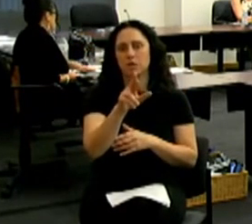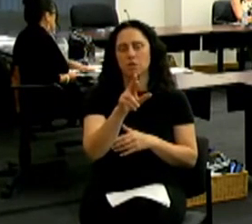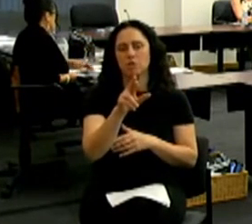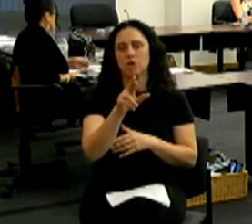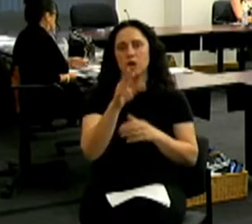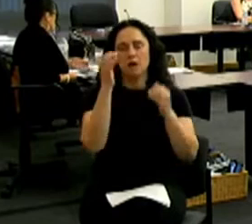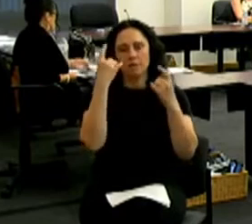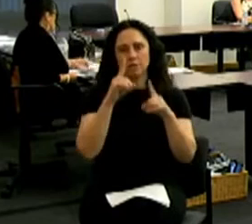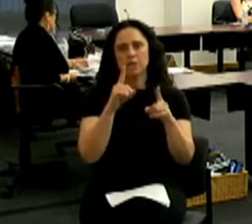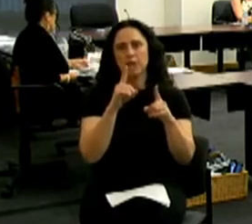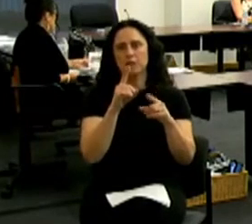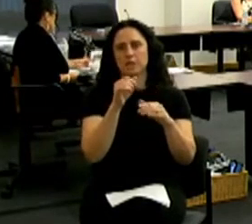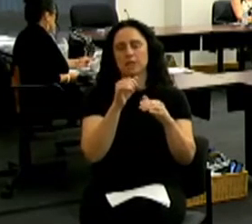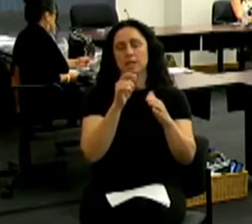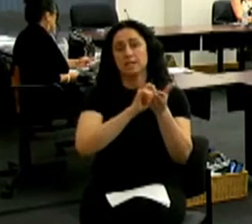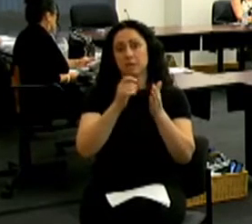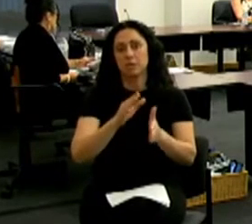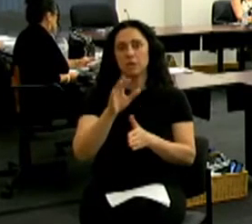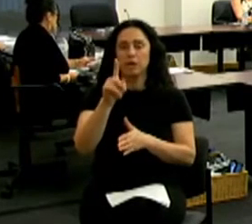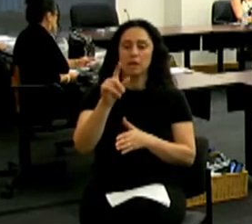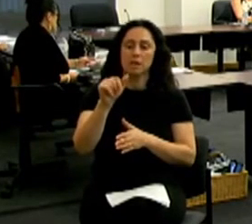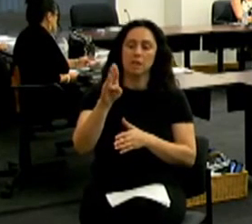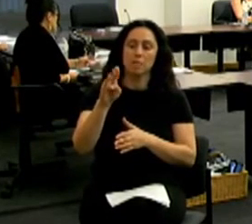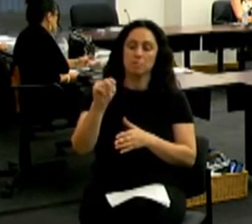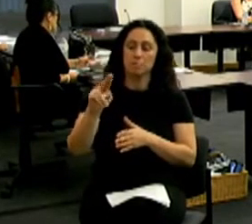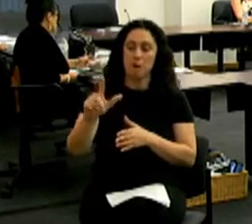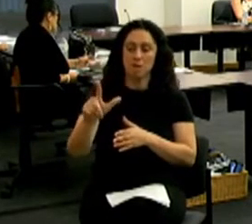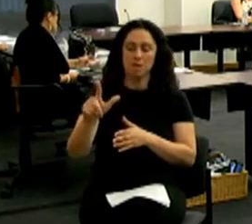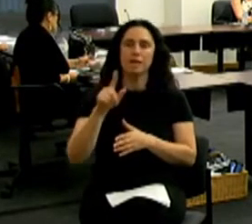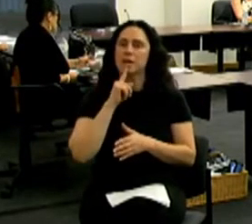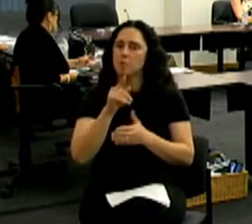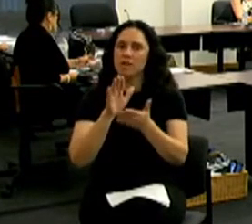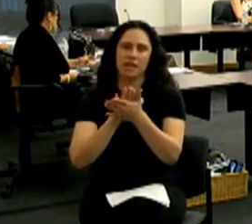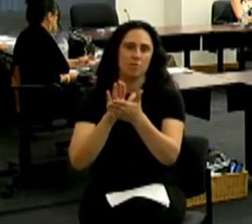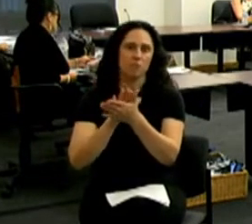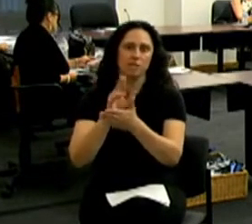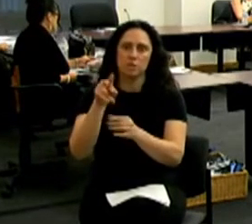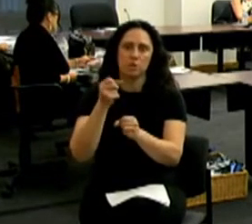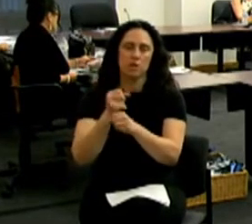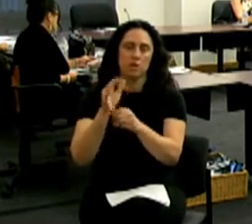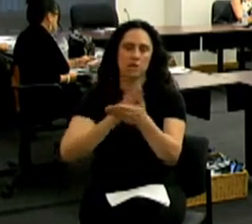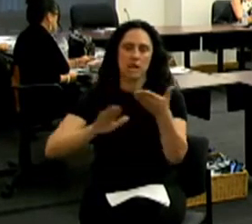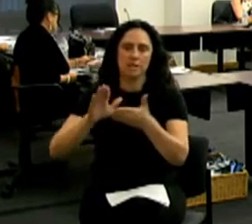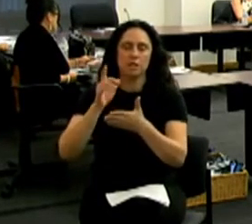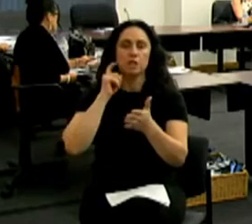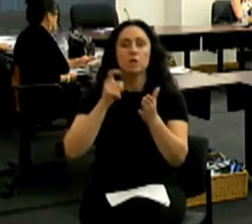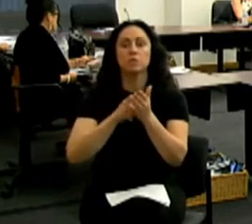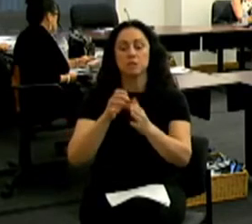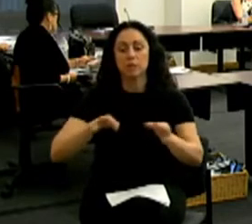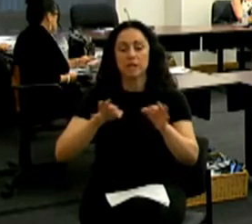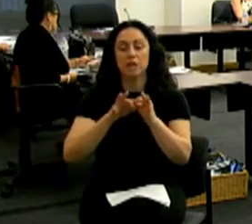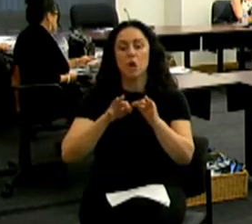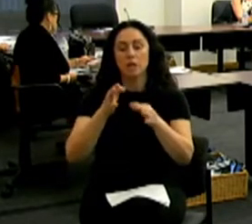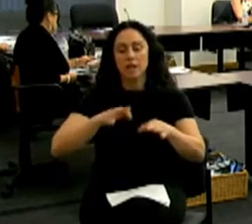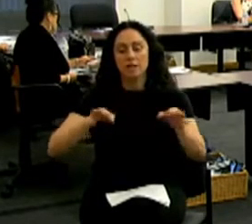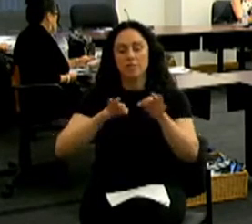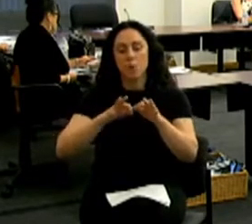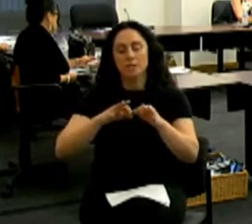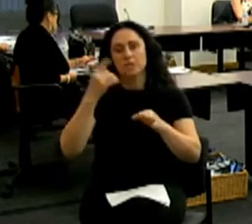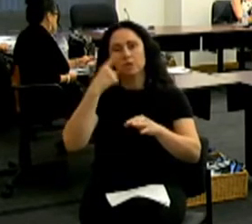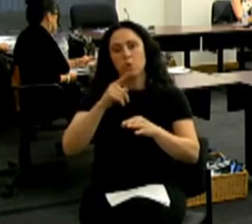Undersecretary Caval, and he gave kudos to two-year colleges, noting our critical importance in economic mobility,